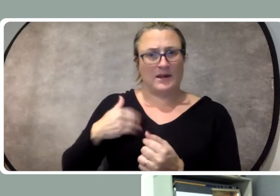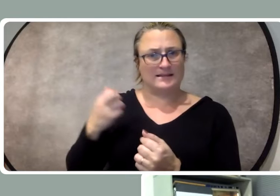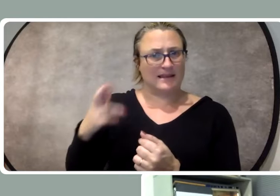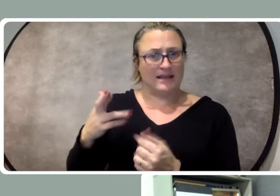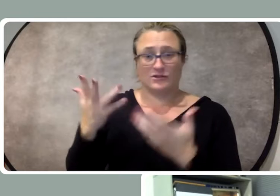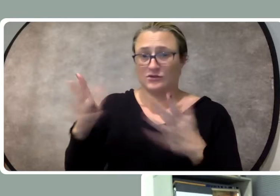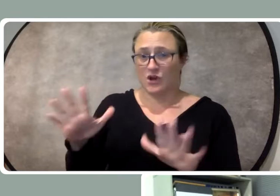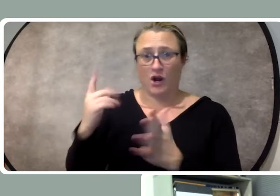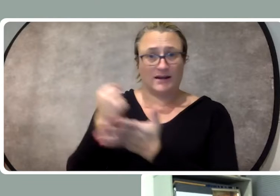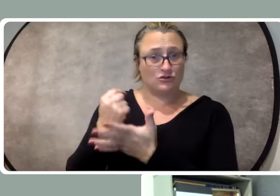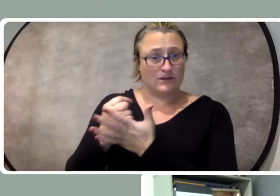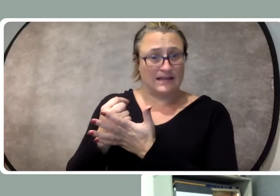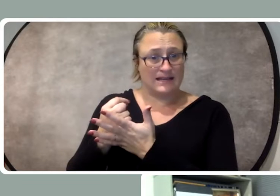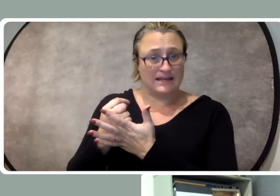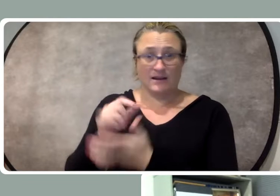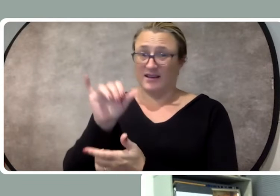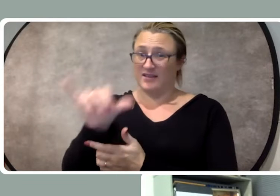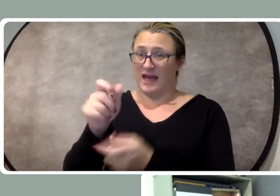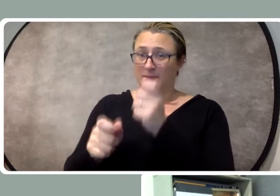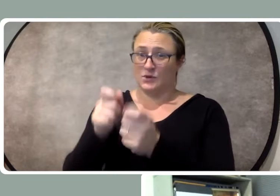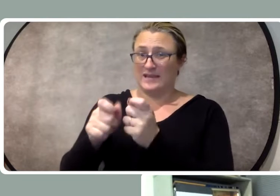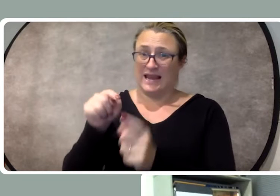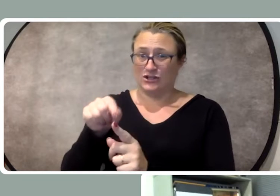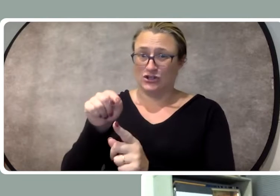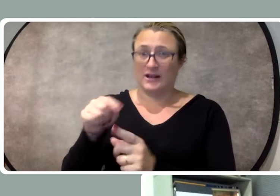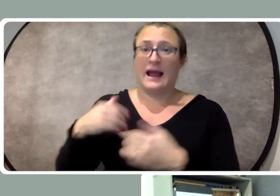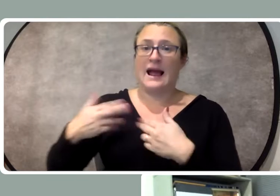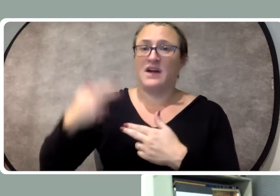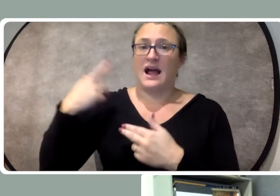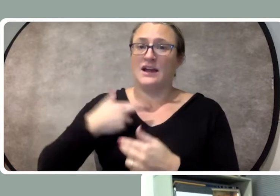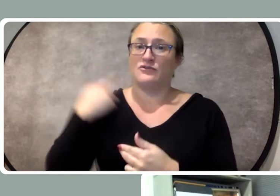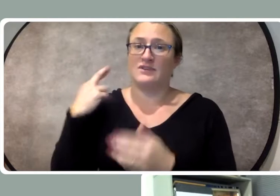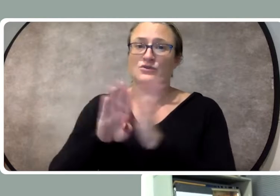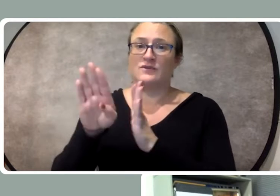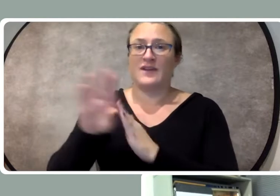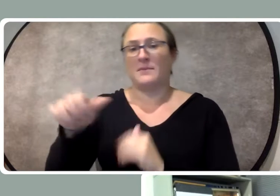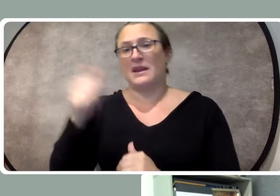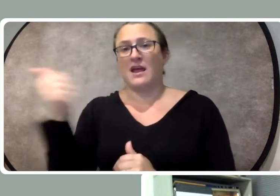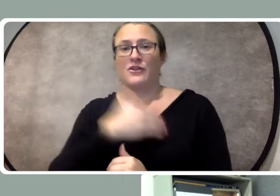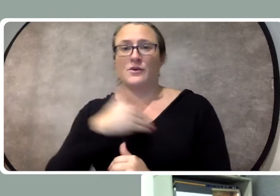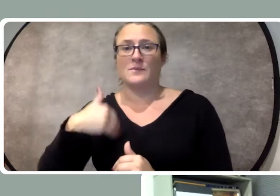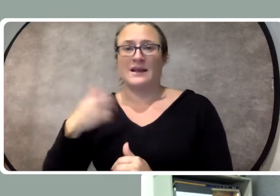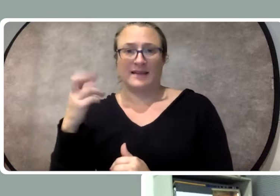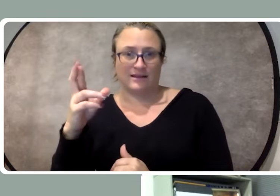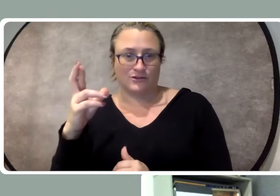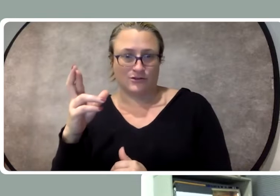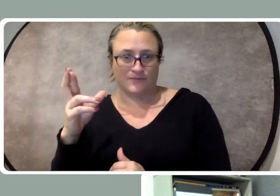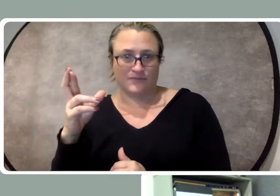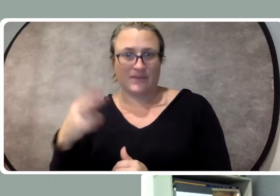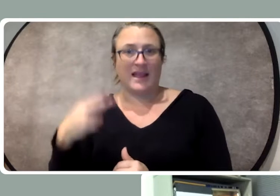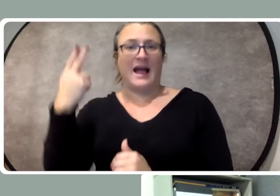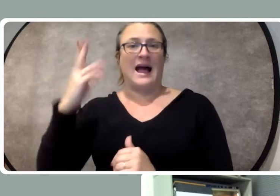treated with that mutation, there is a high risk of developing another breast cancer. So higher risk than the